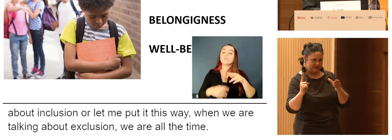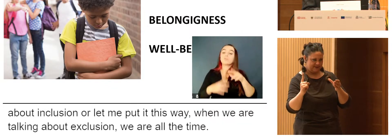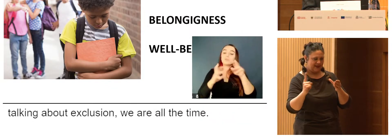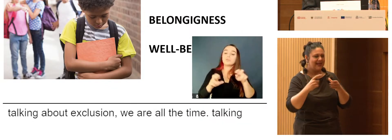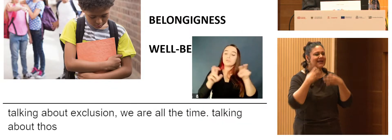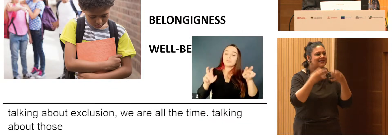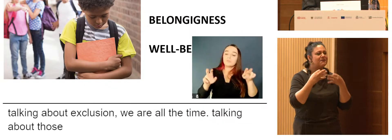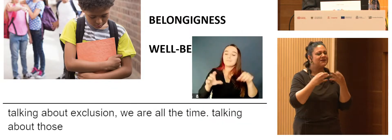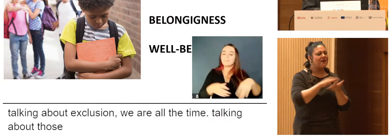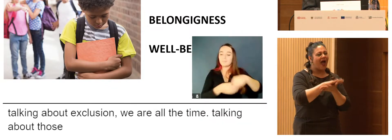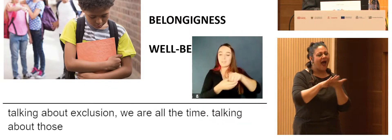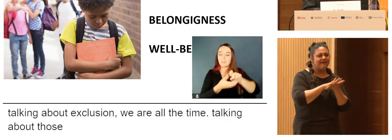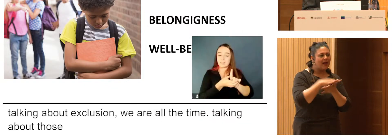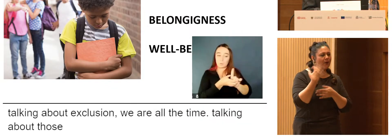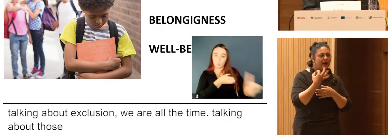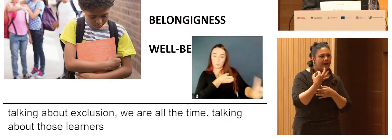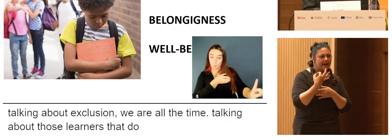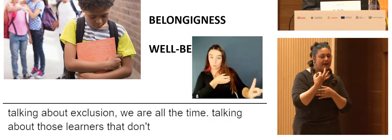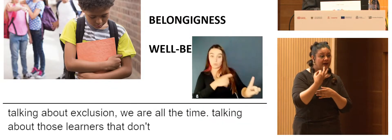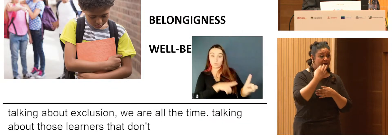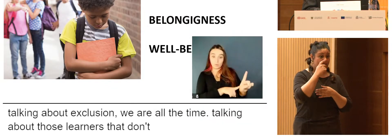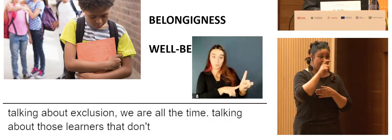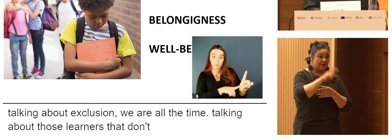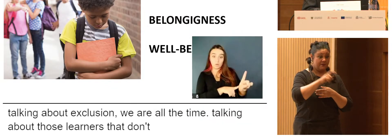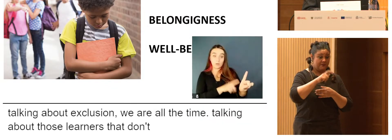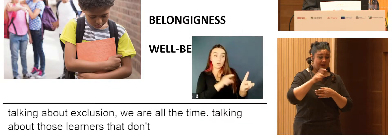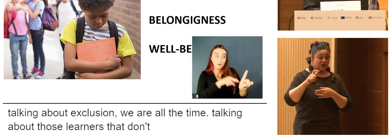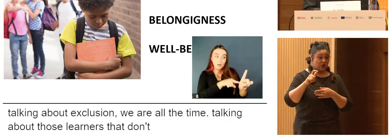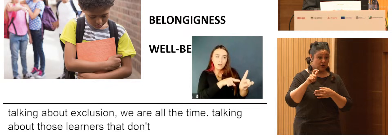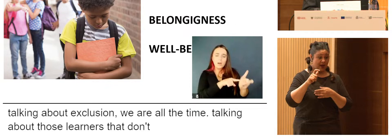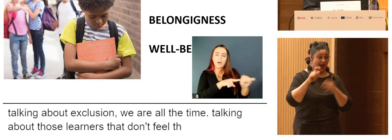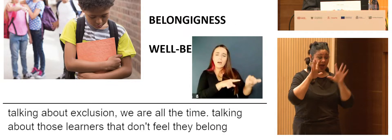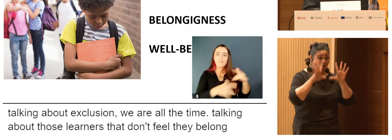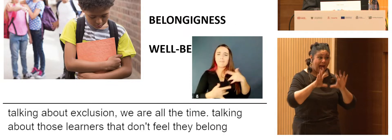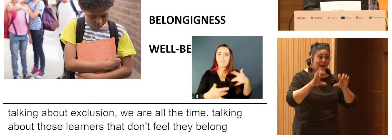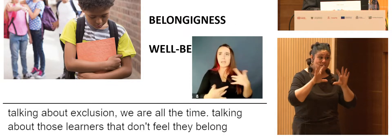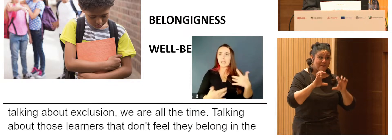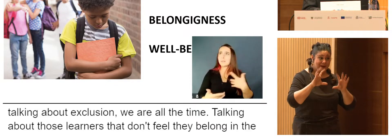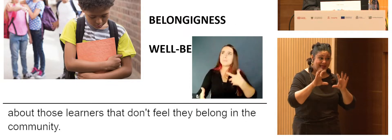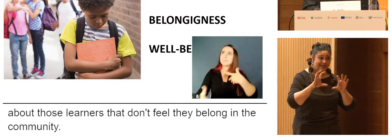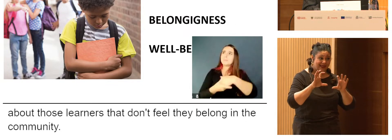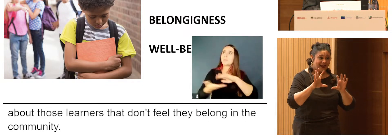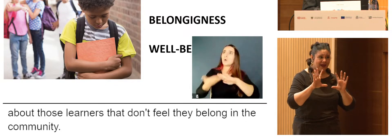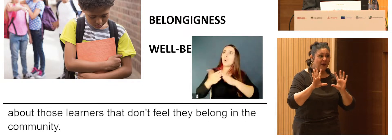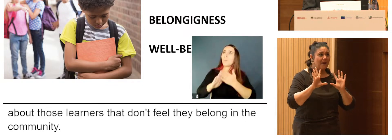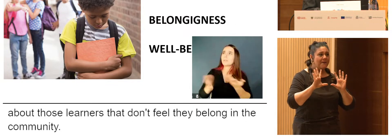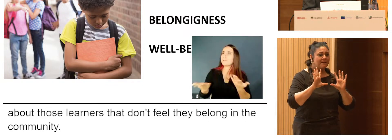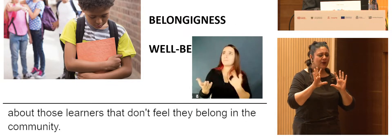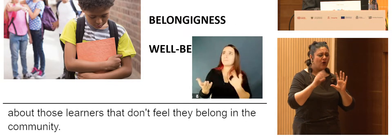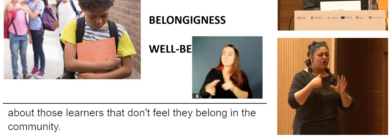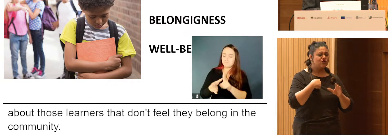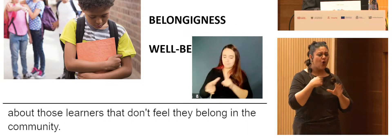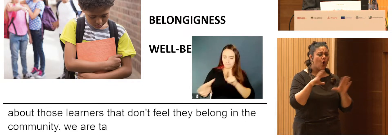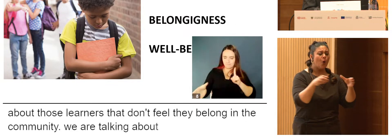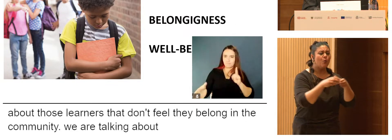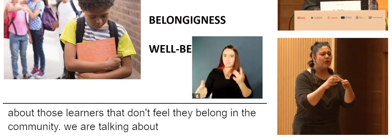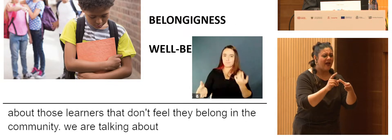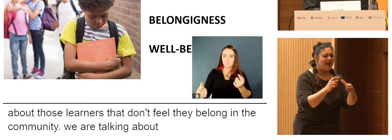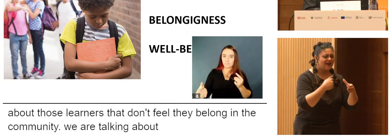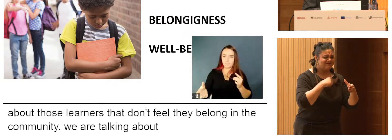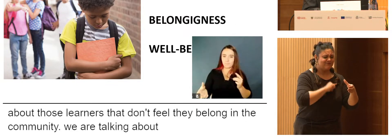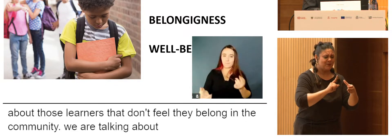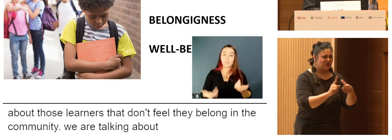those learners that don't feel they belong in the community. We are talking about